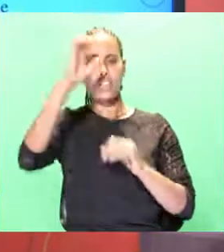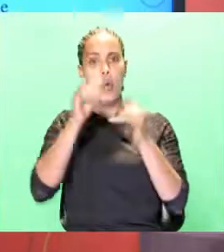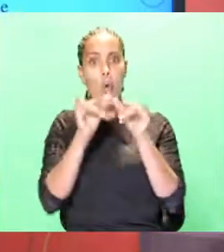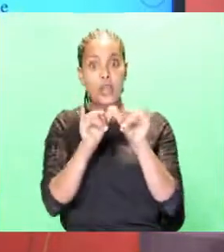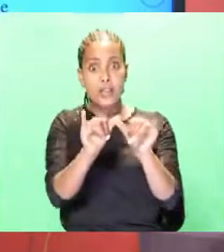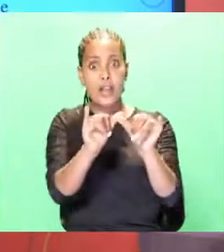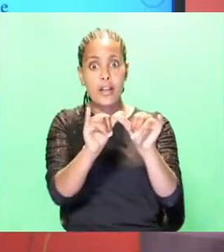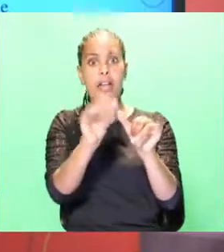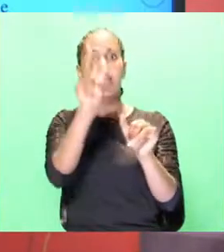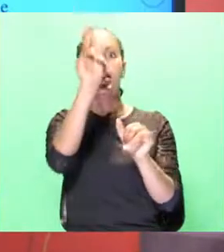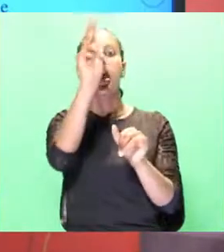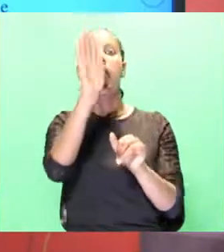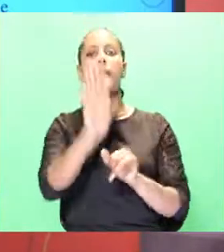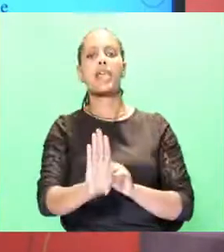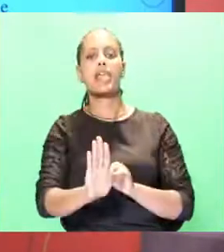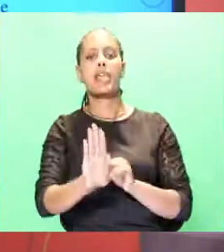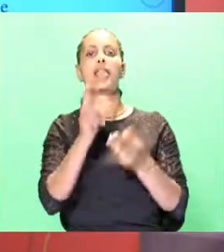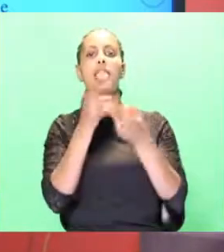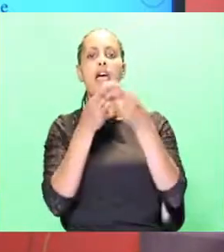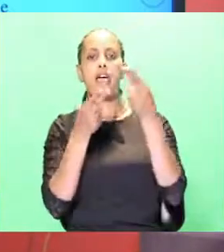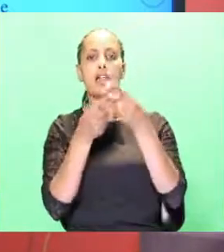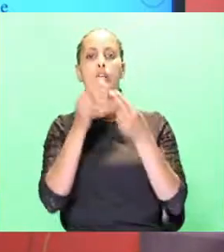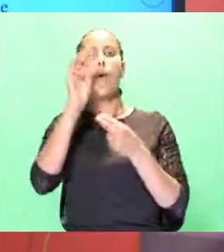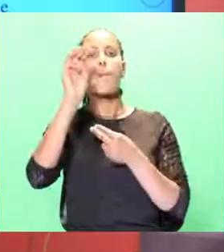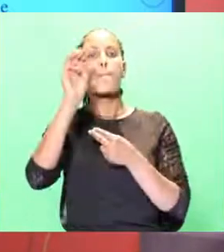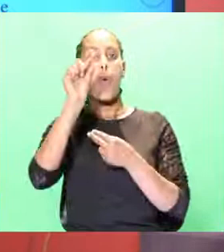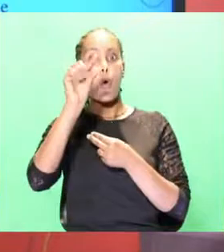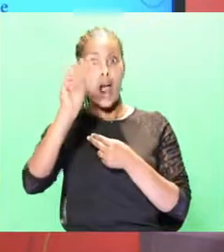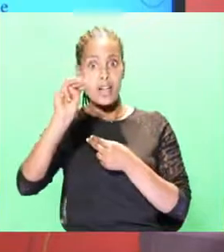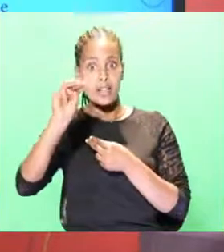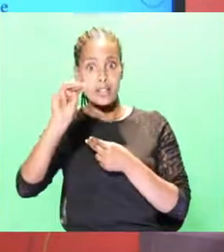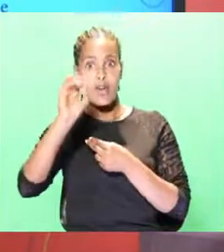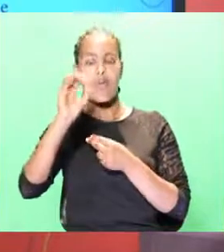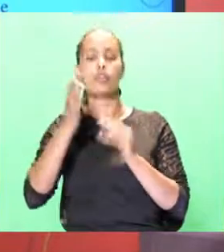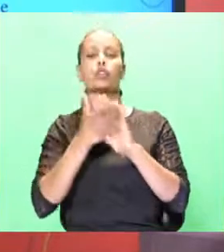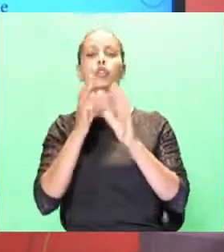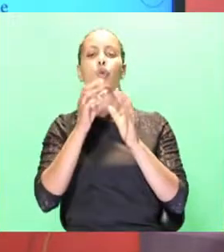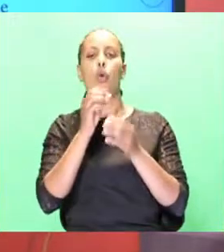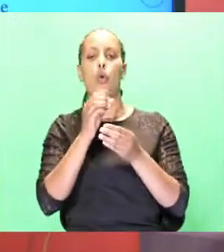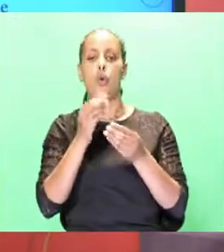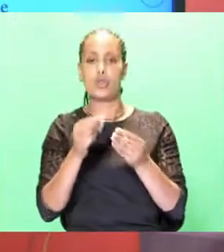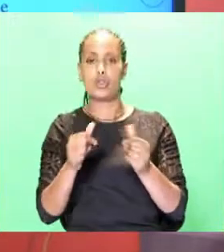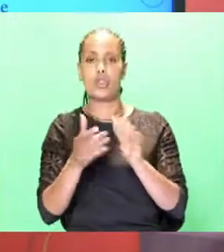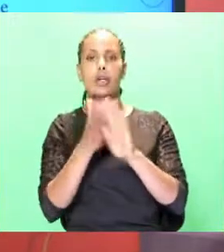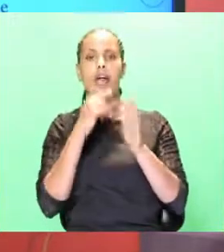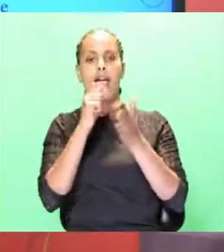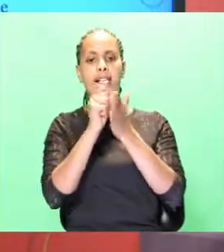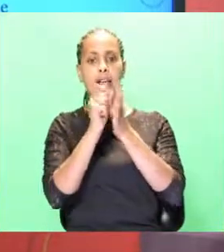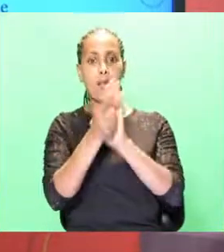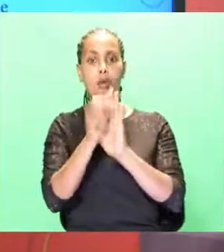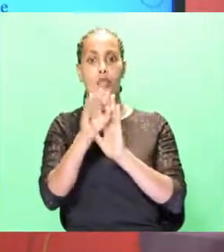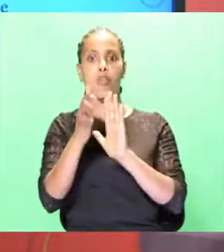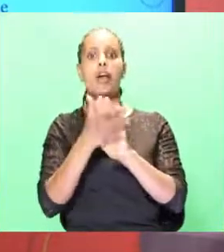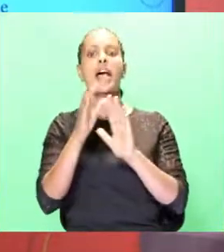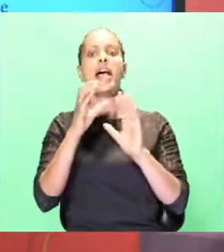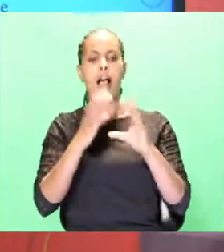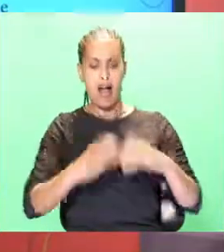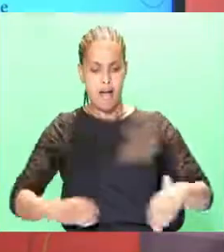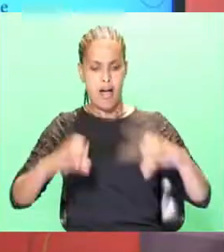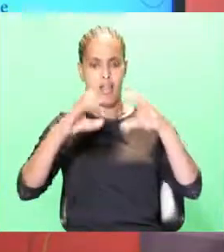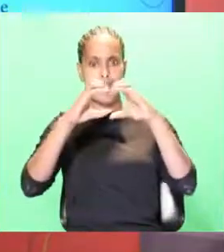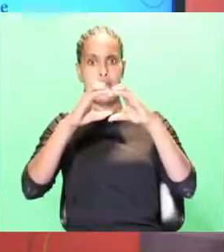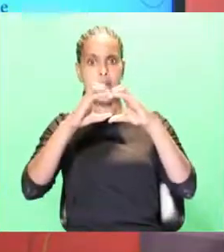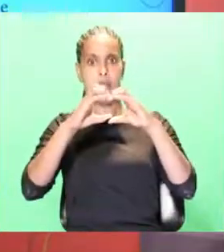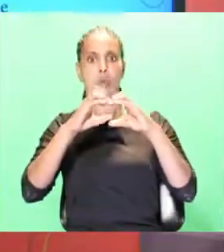constant Kb times molality of the solution, which is an example of Kaligati properties